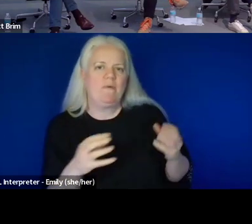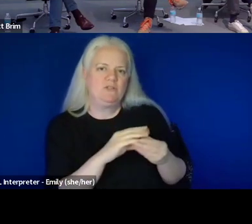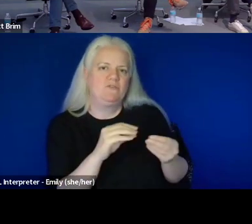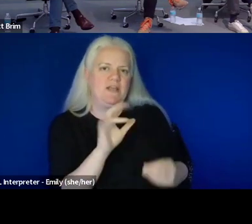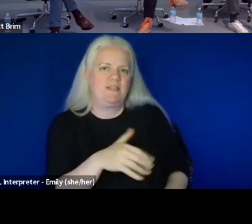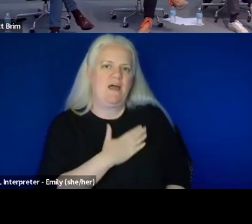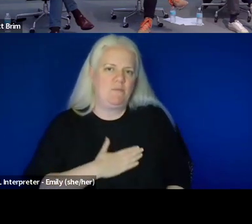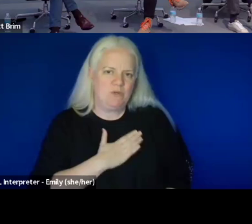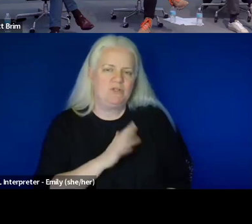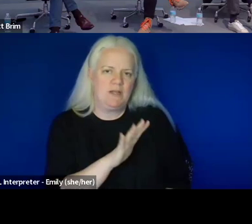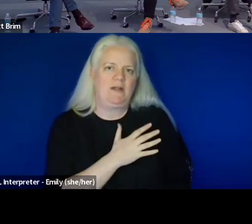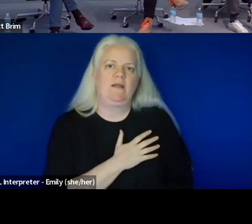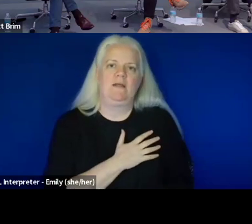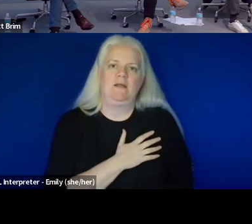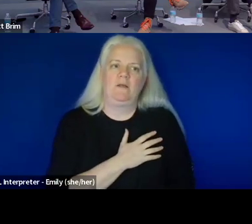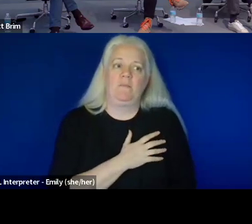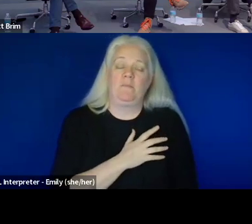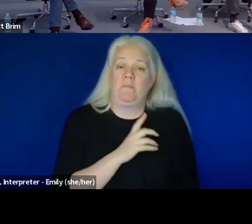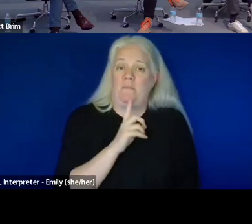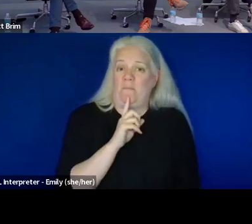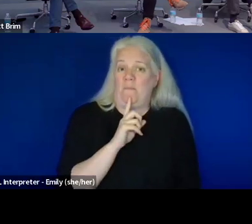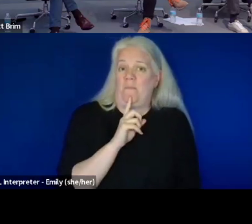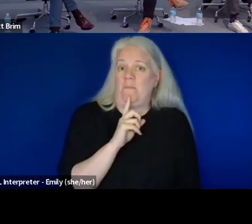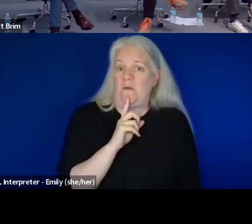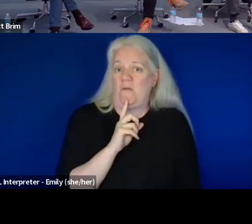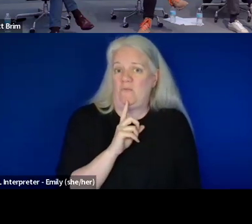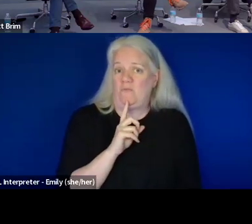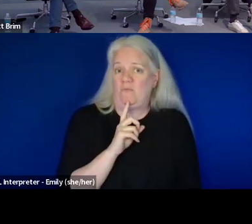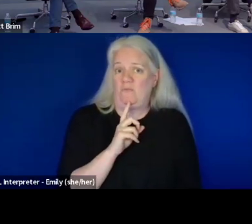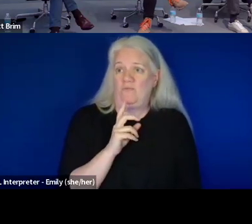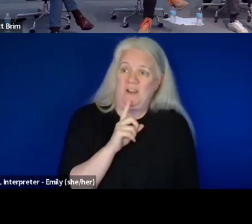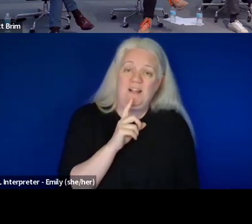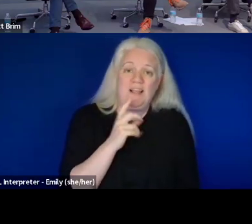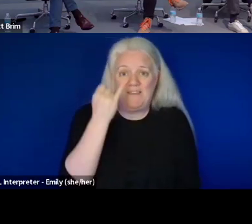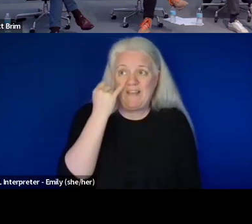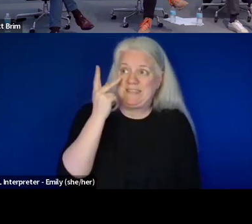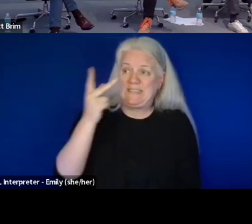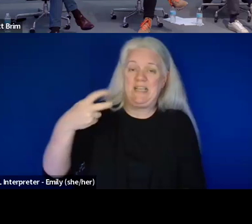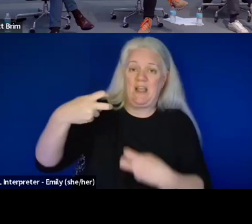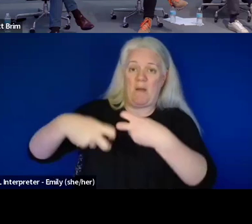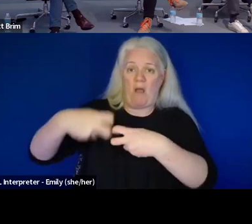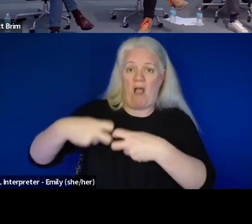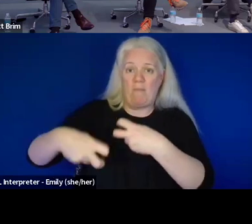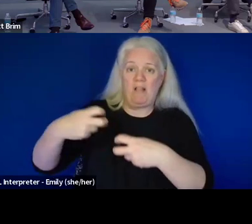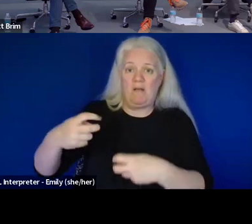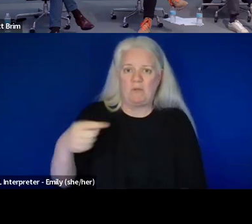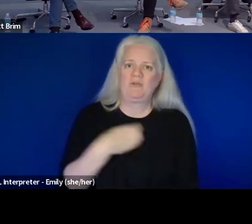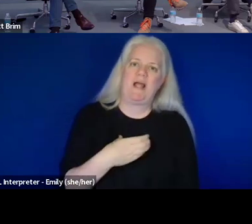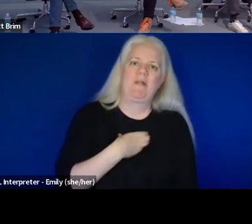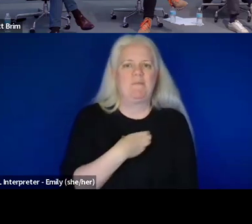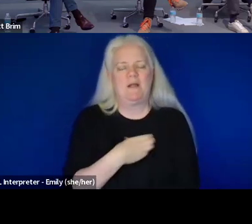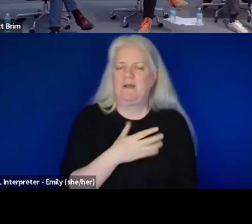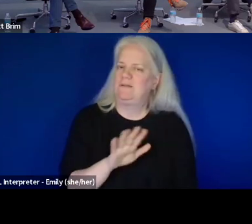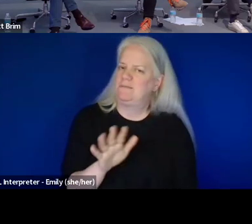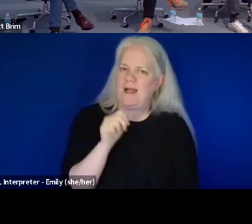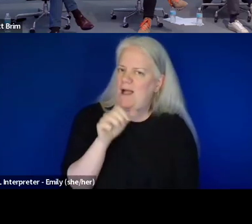But the reality is if I see a problem, I don't believe in just complaining about it. I really